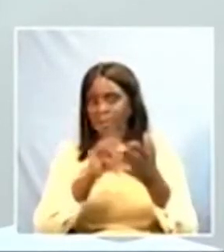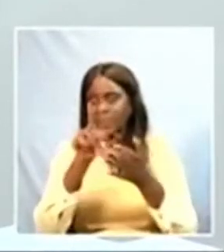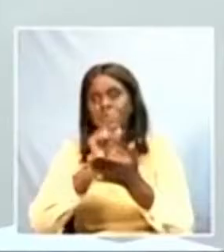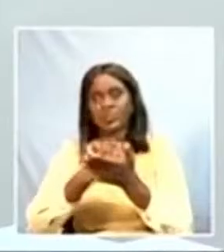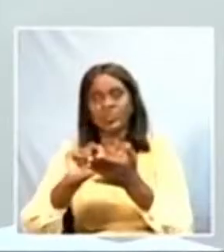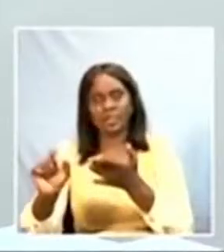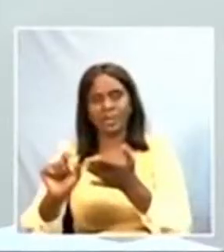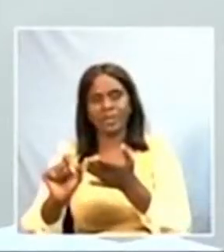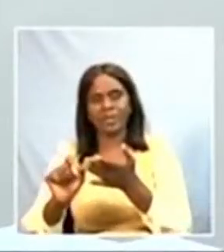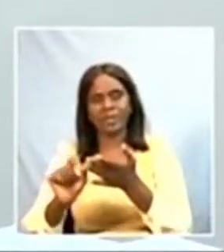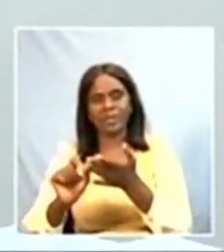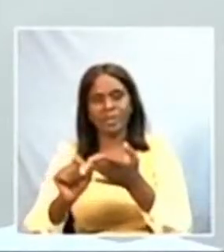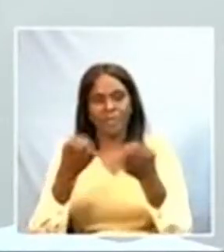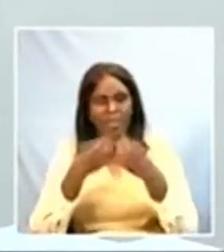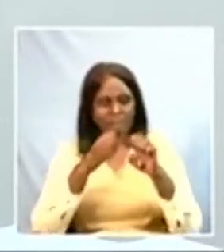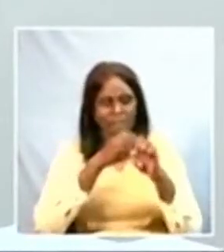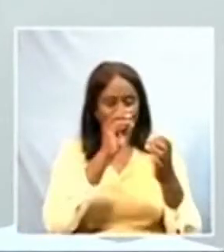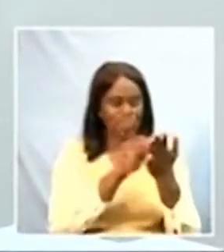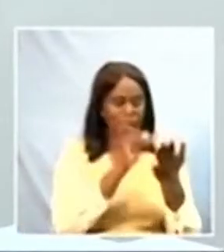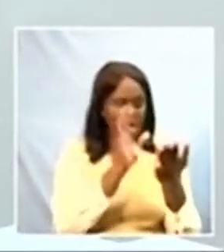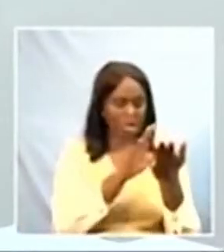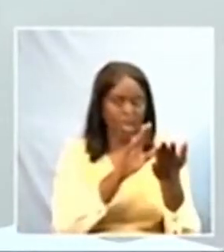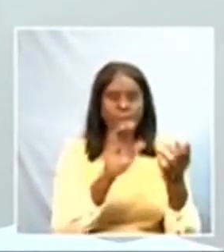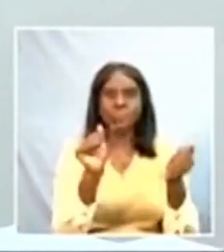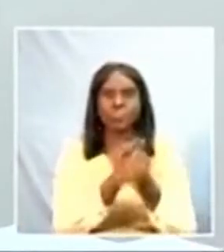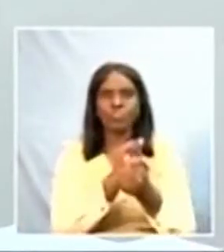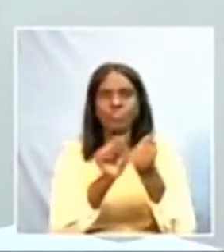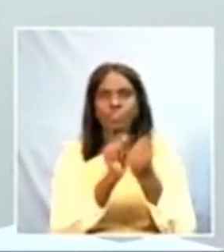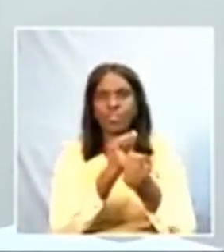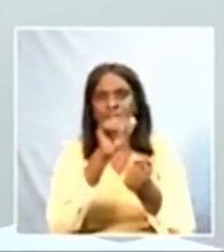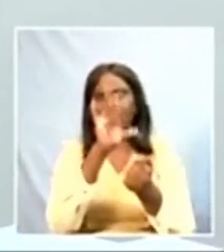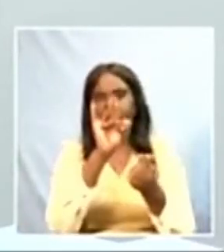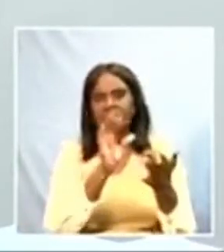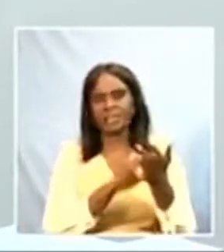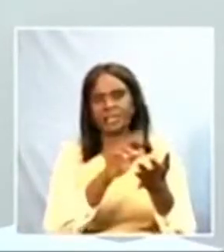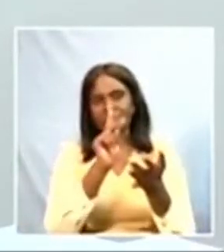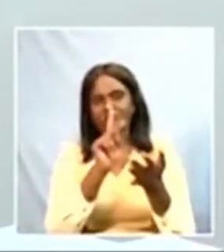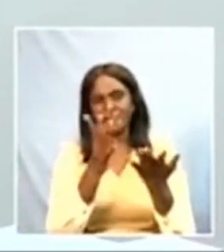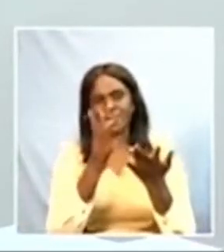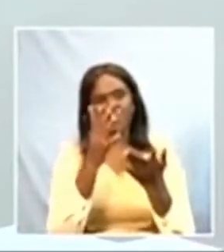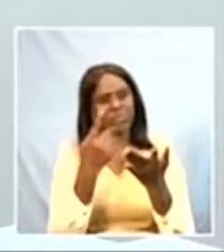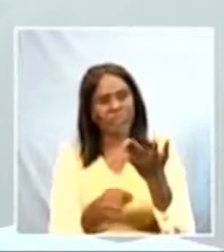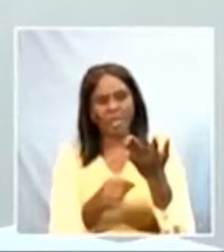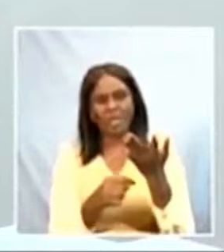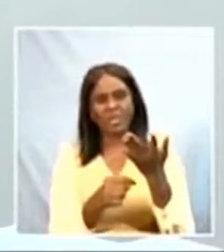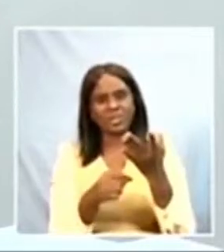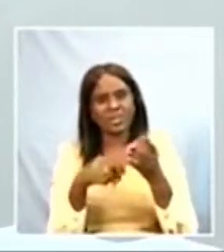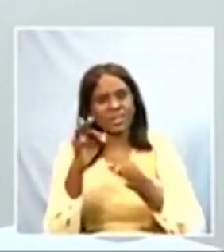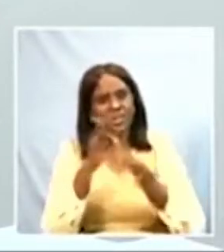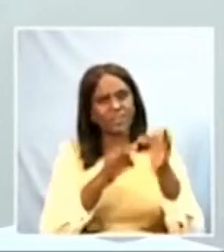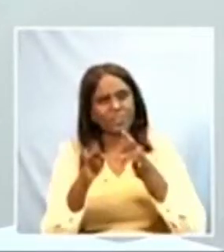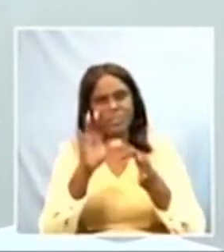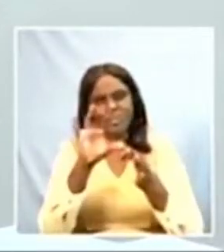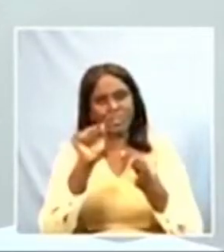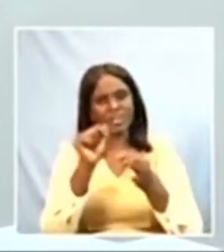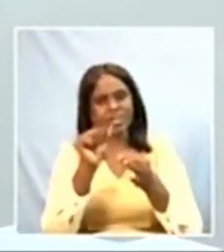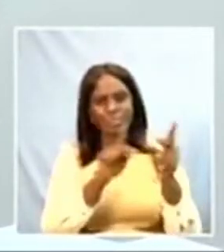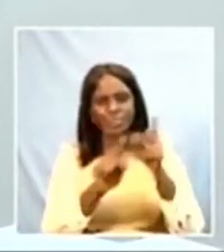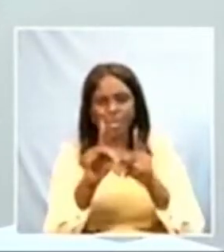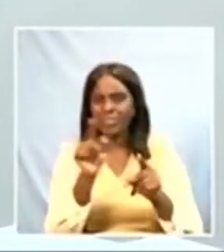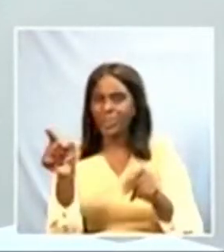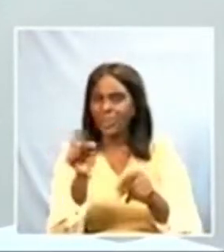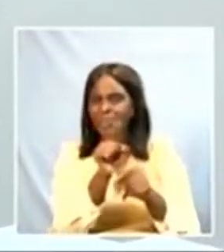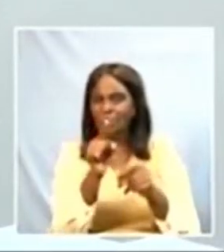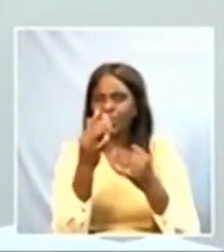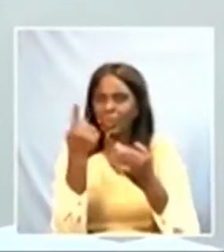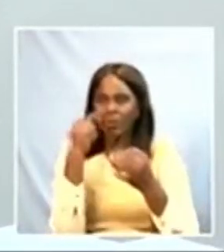write. You even put liquidated damages 18,000 kwacha. What could be the explanation, Council Secretary? The people